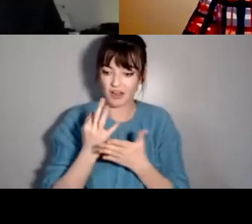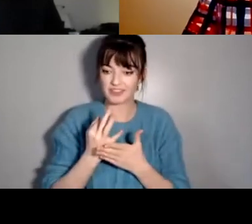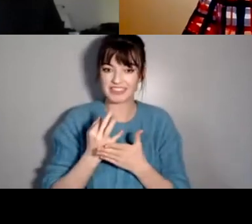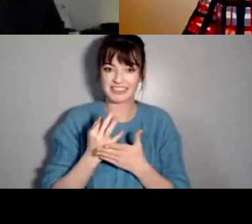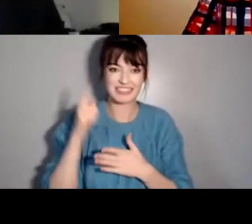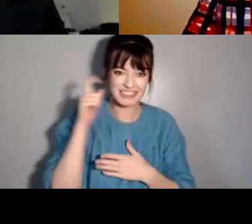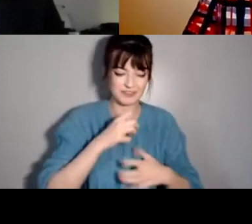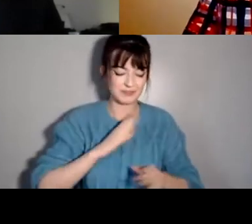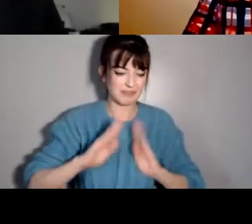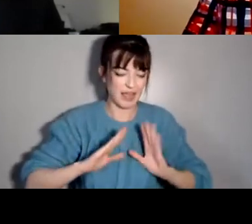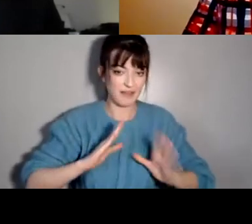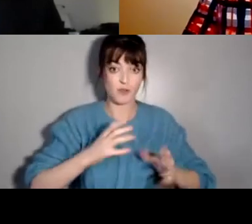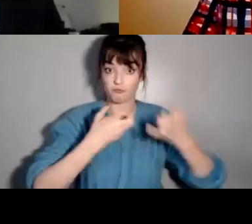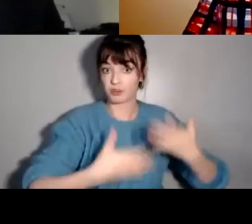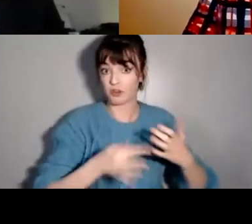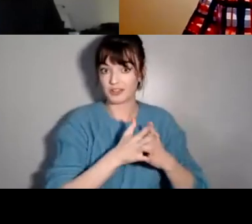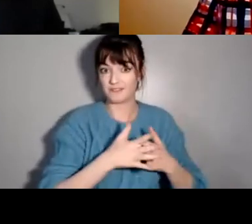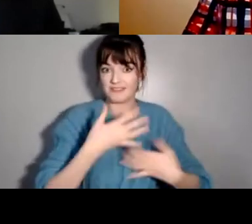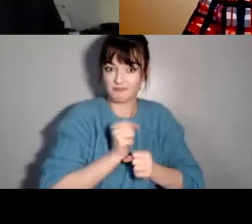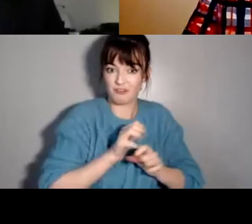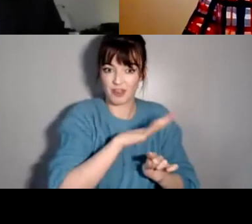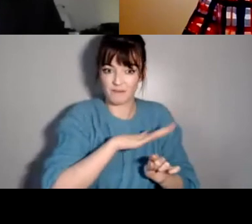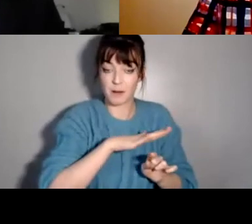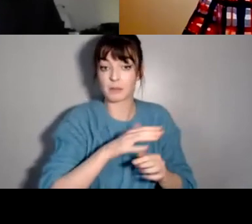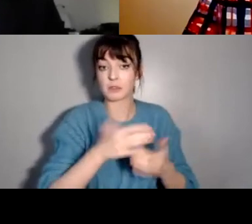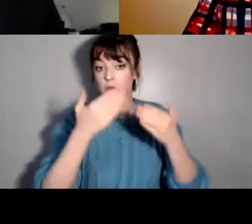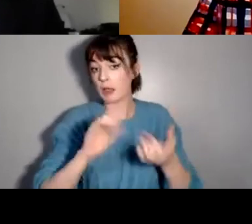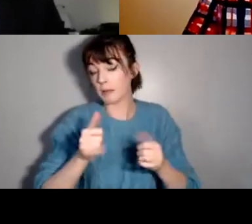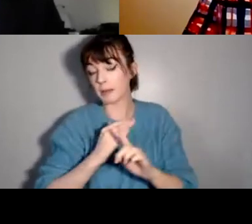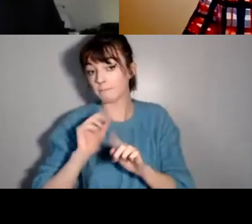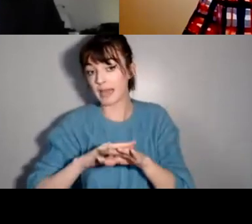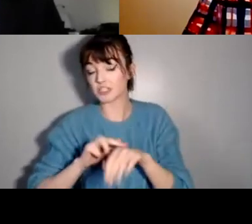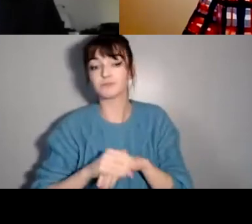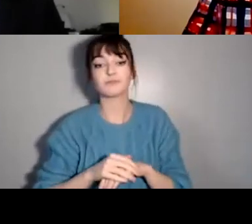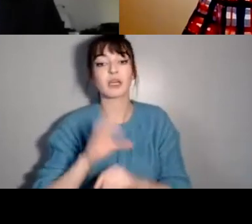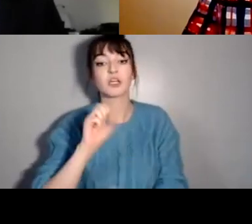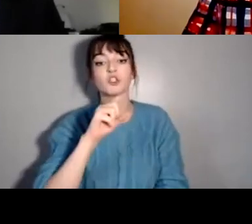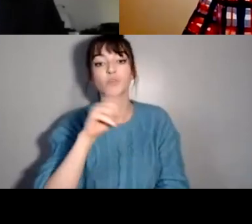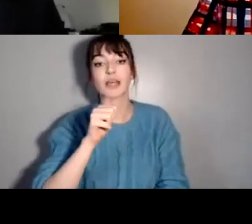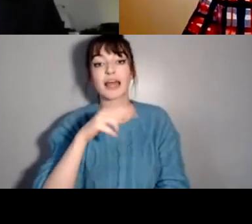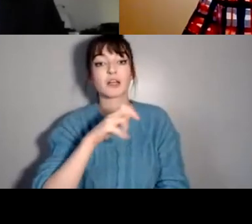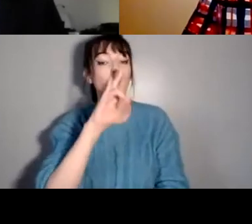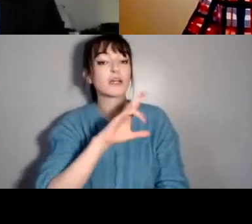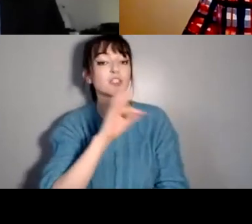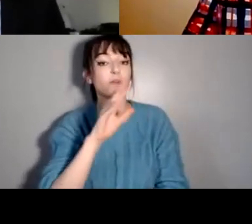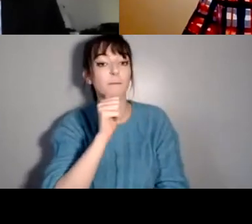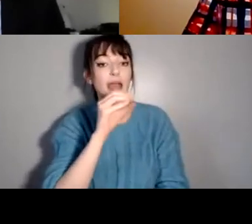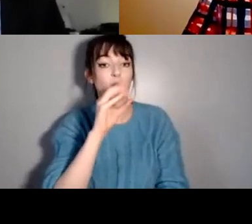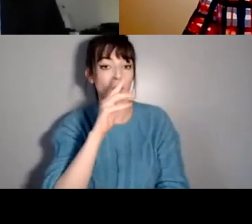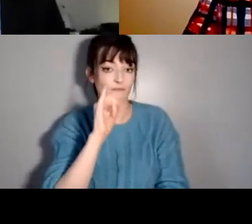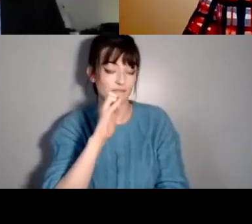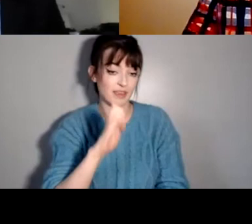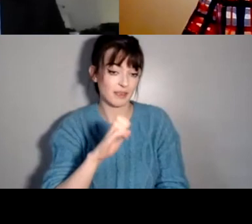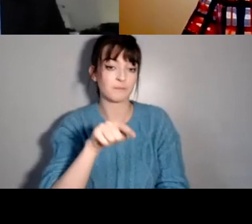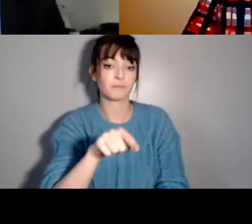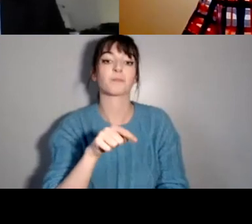So anyway, there's probably a link there. Suzanne, a question from Aoife. What investment will HSE be making to support the